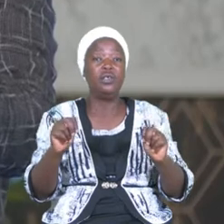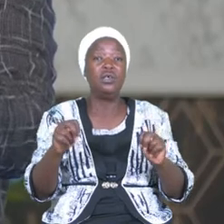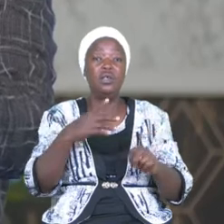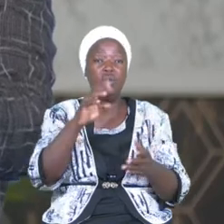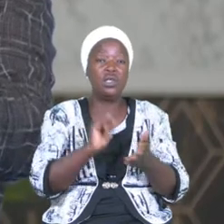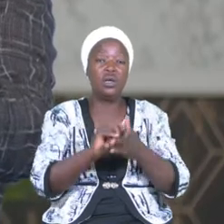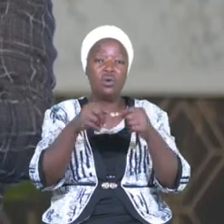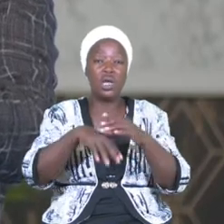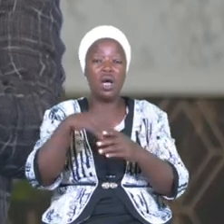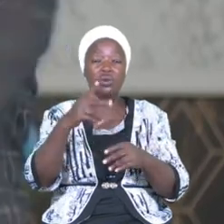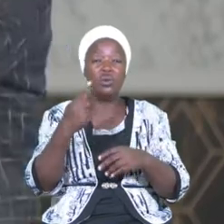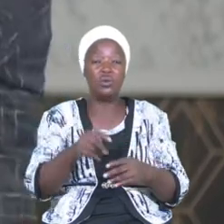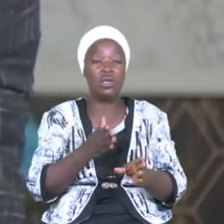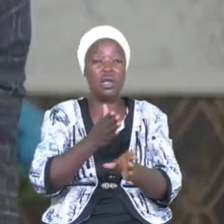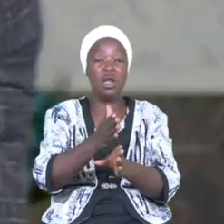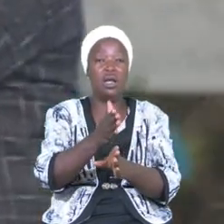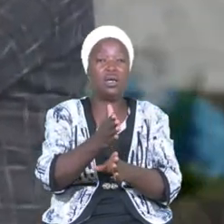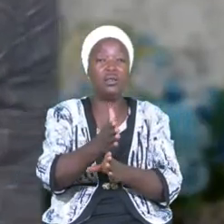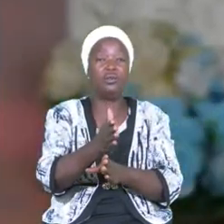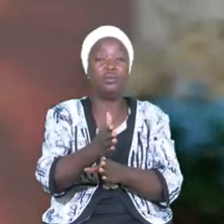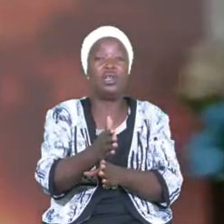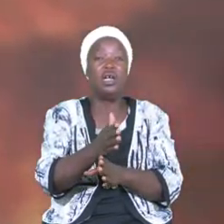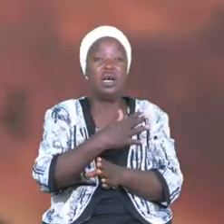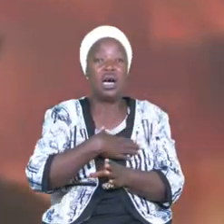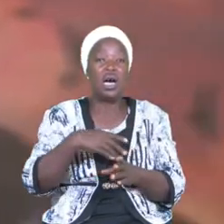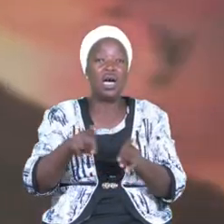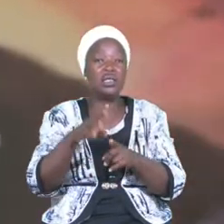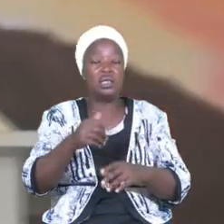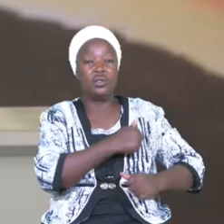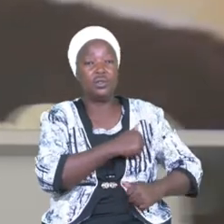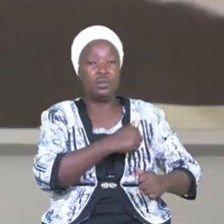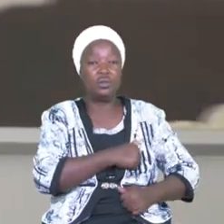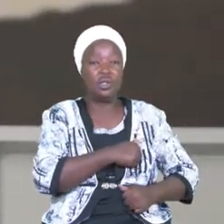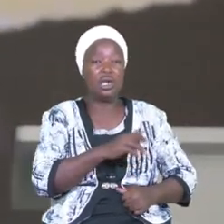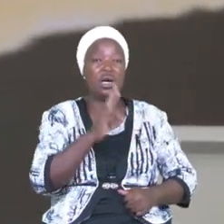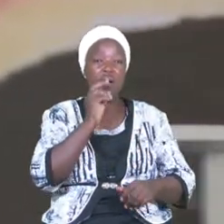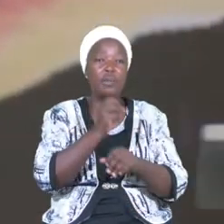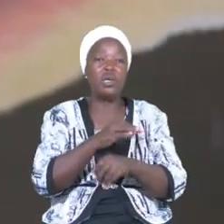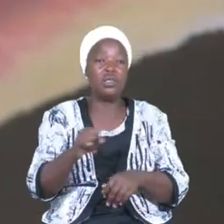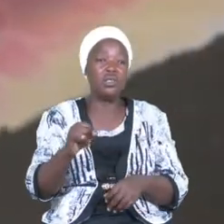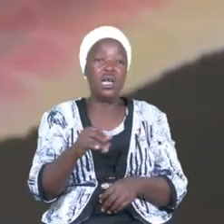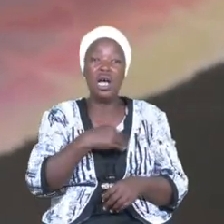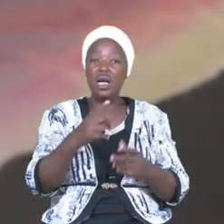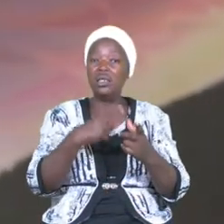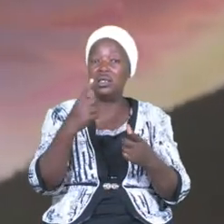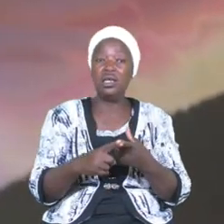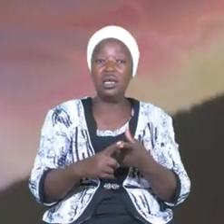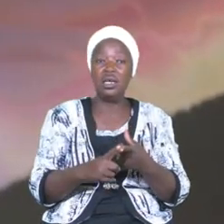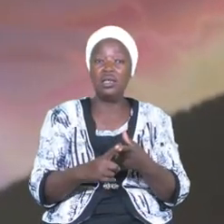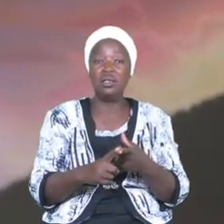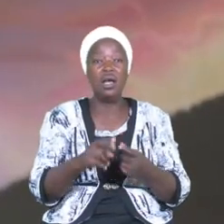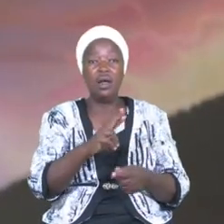out of the line, as the soldiers are marching, and then right,